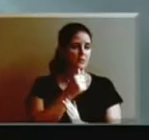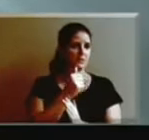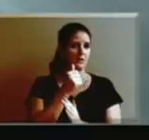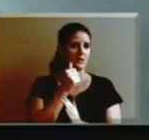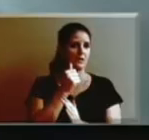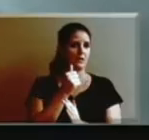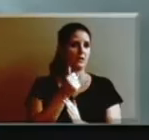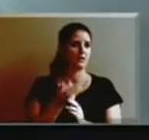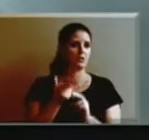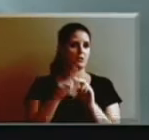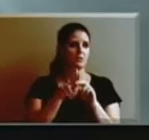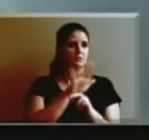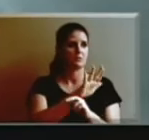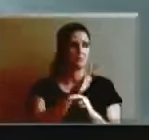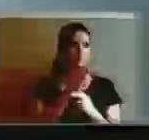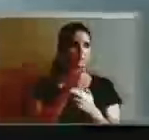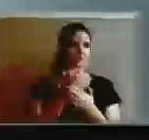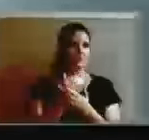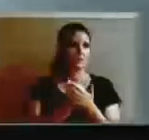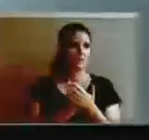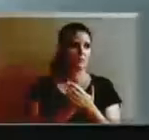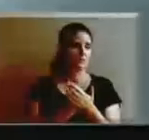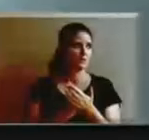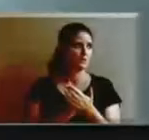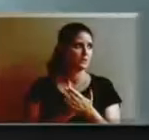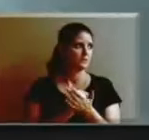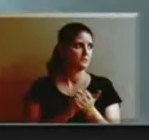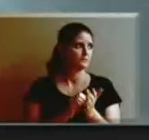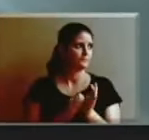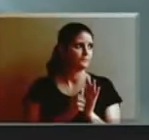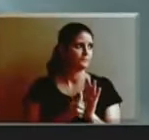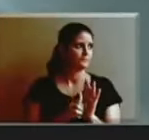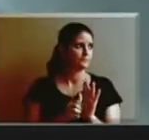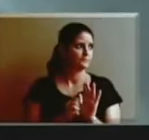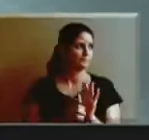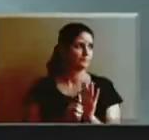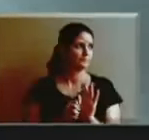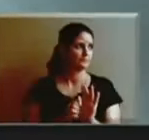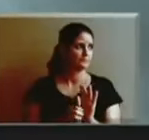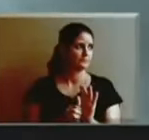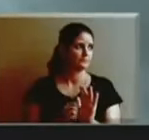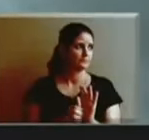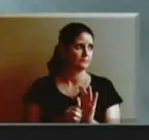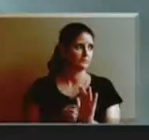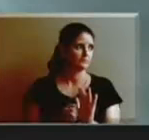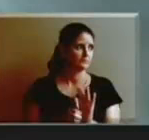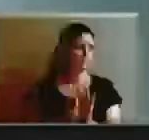salary increase, and the board has gone along with that request of her.